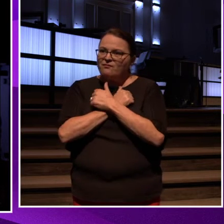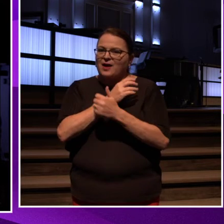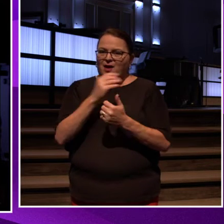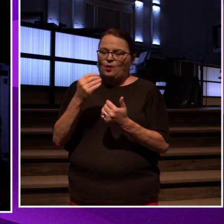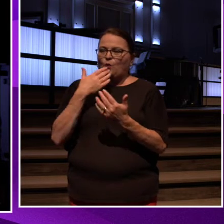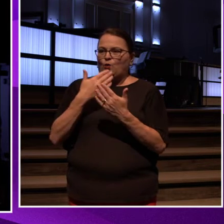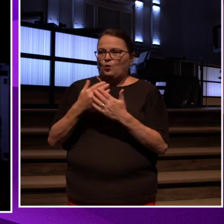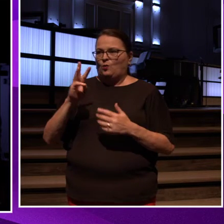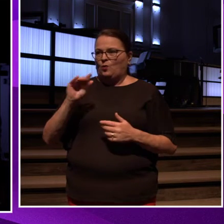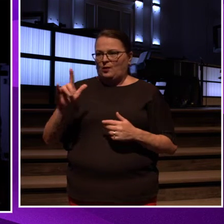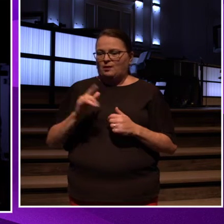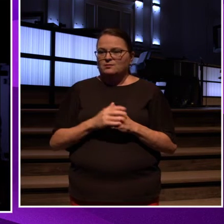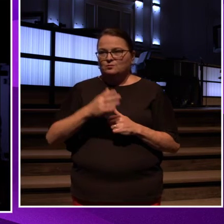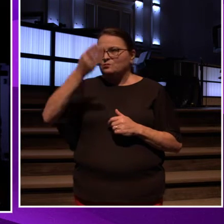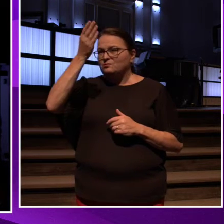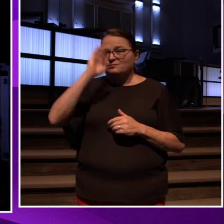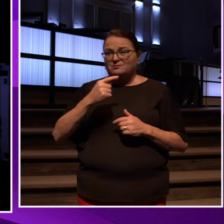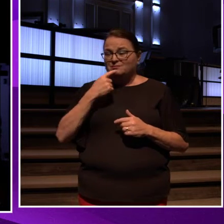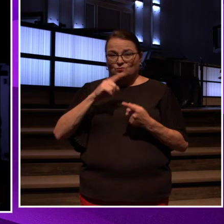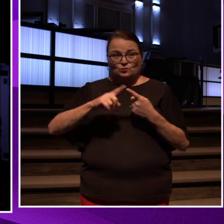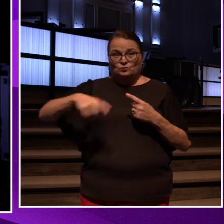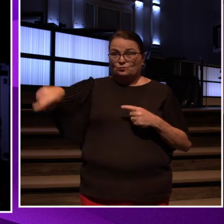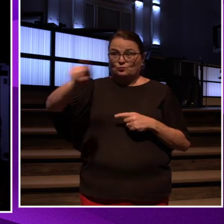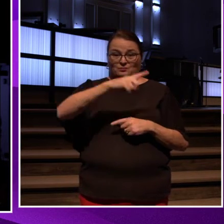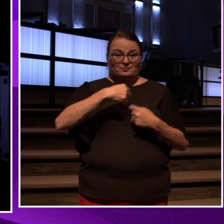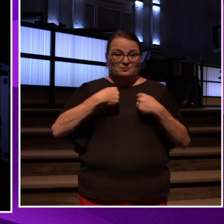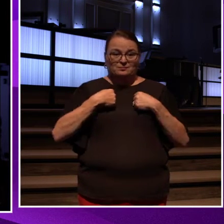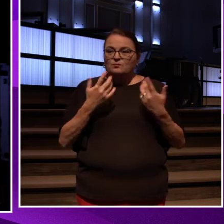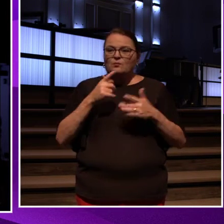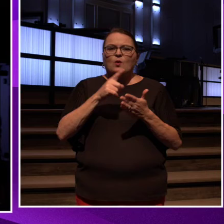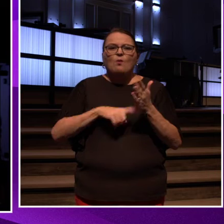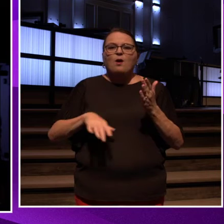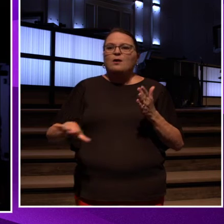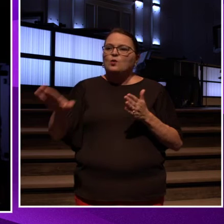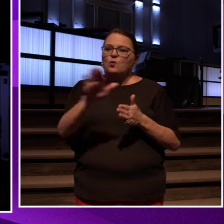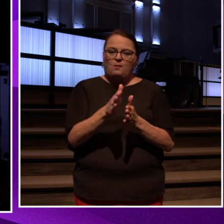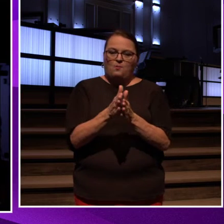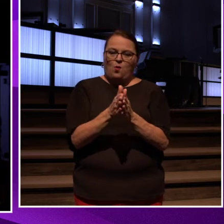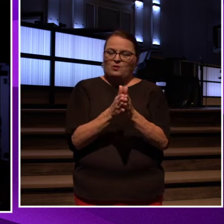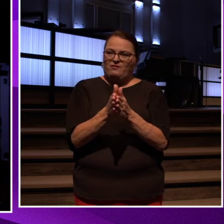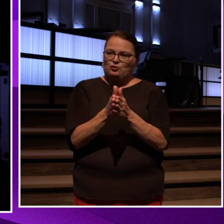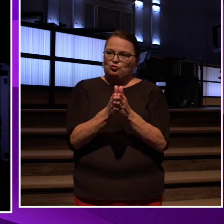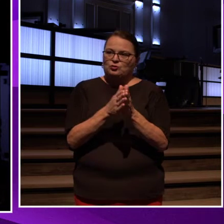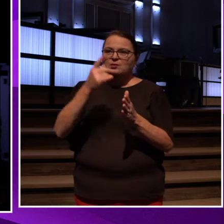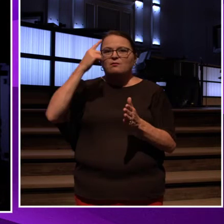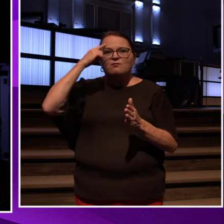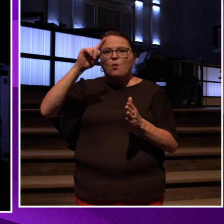goodwill. So what God's really saying to you and me here, what is your motivation for ministry?